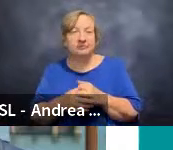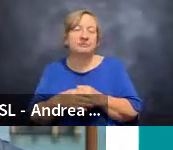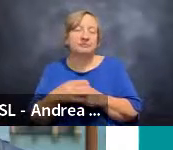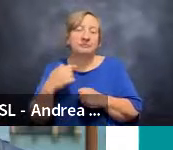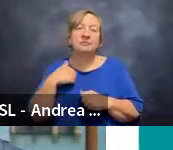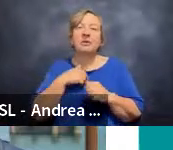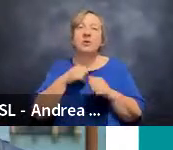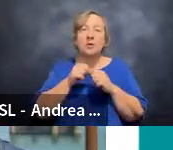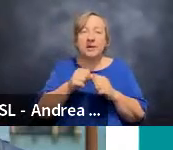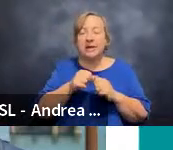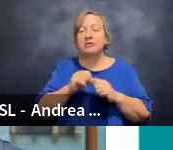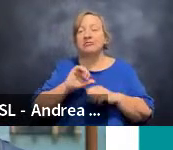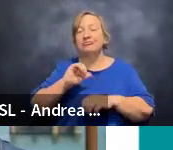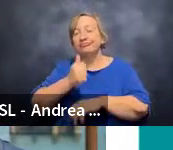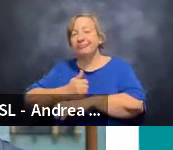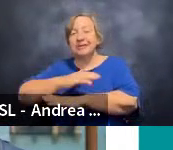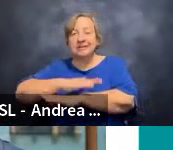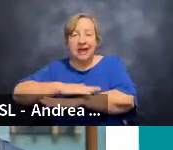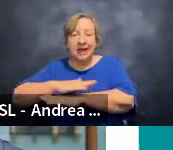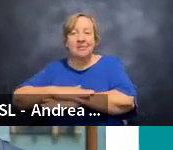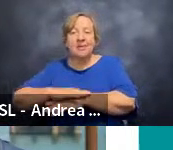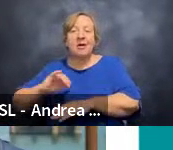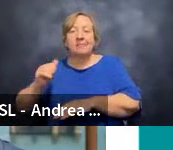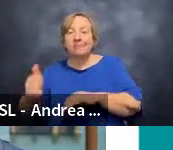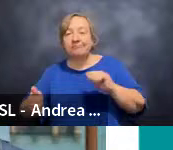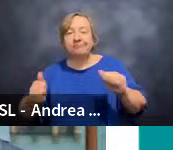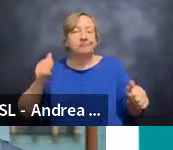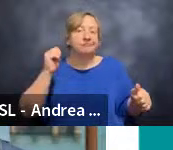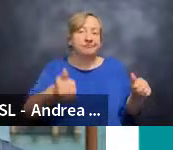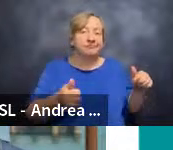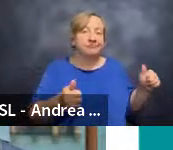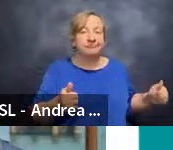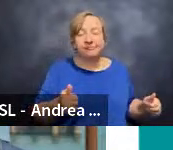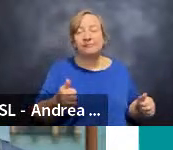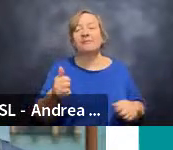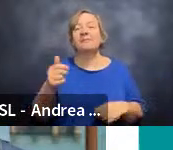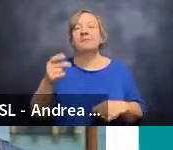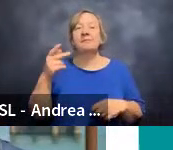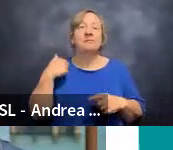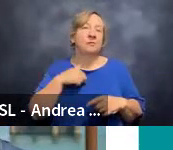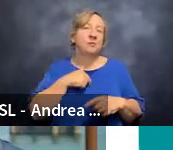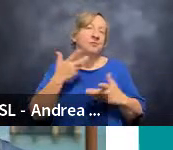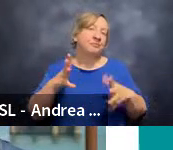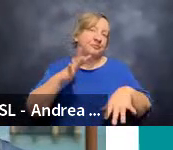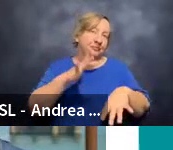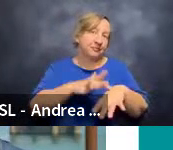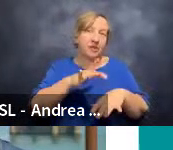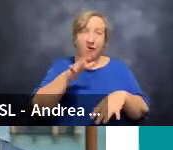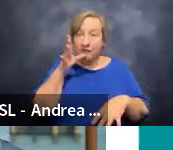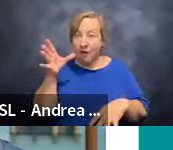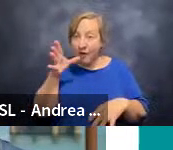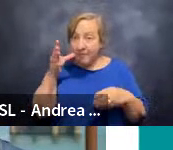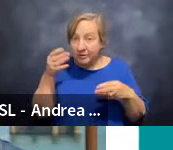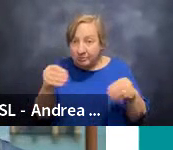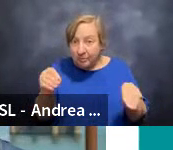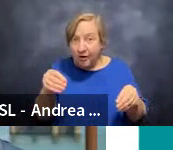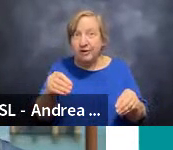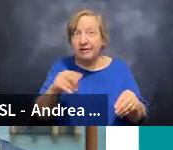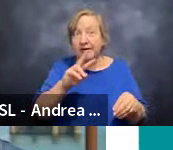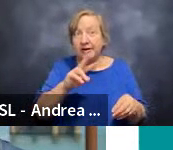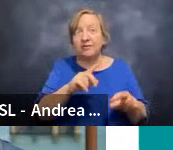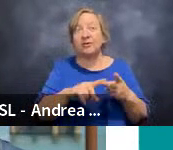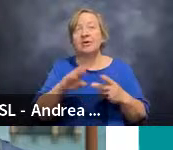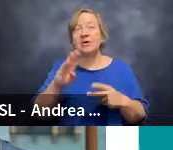do tabling, and you can see the list. We've been at the Farmers Market in Vancouver. We were at